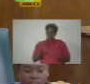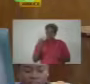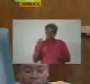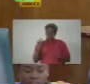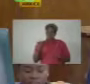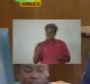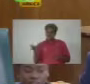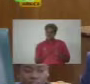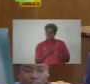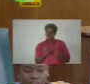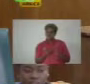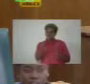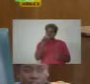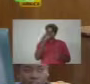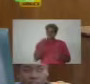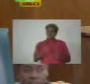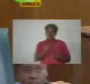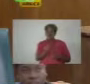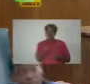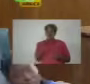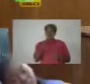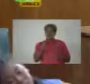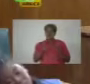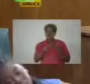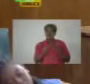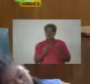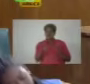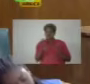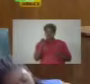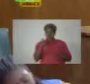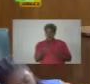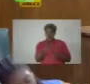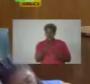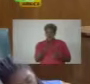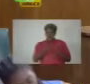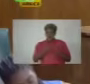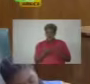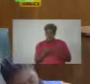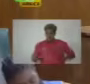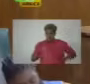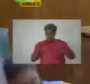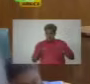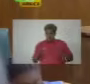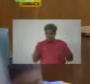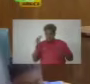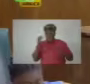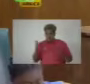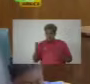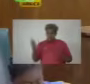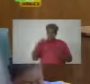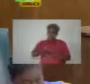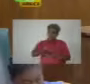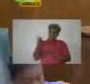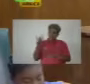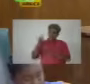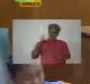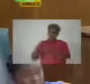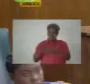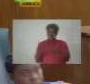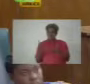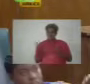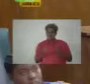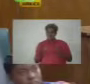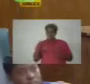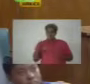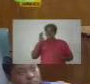The first zone, Zone A, was a community zone that the community could indicate the days and the places that